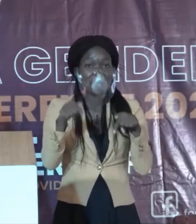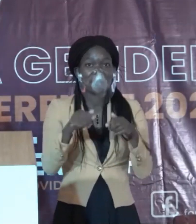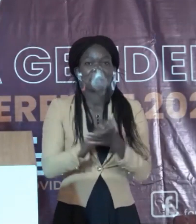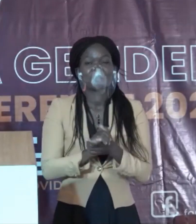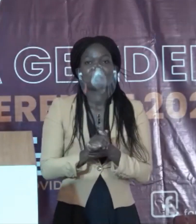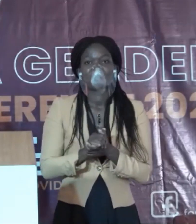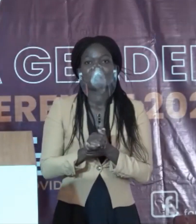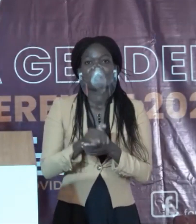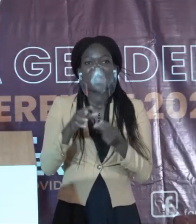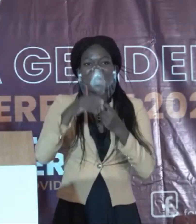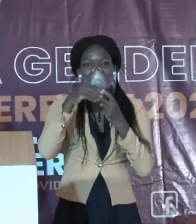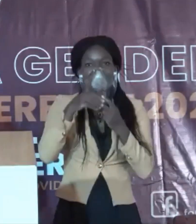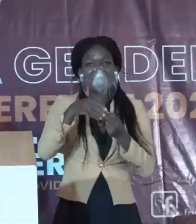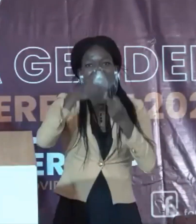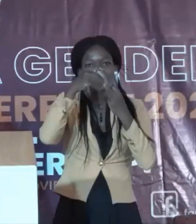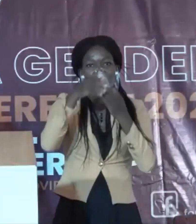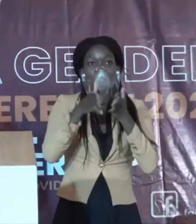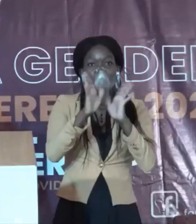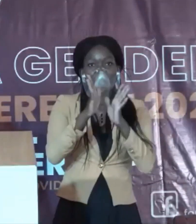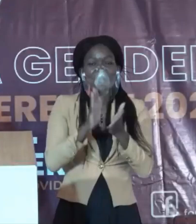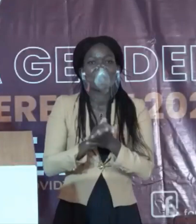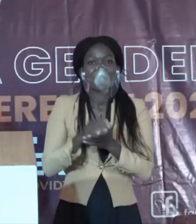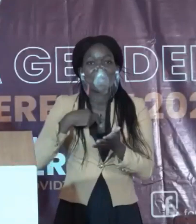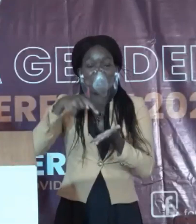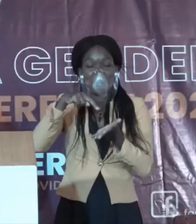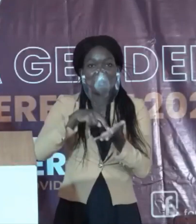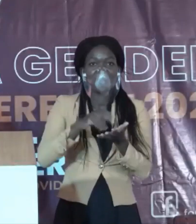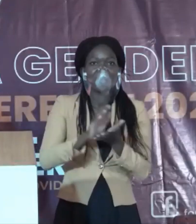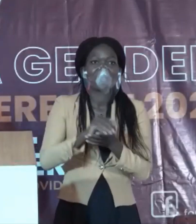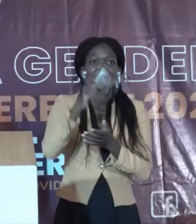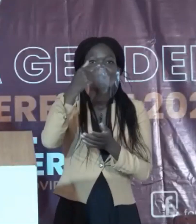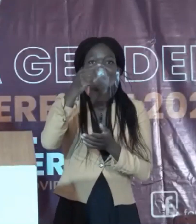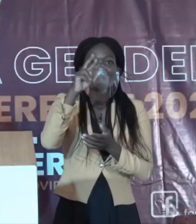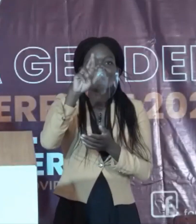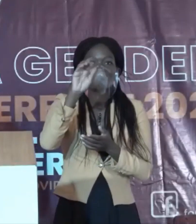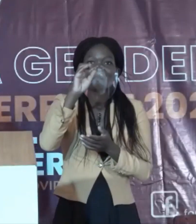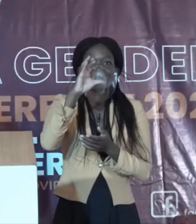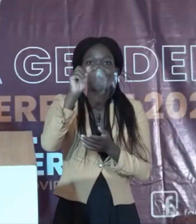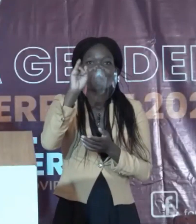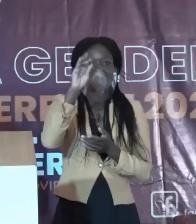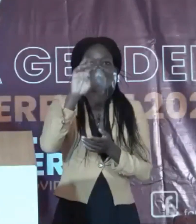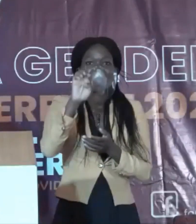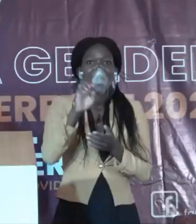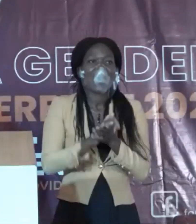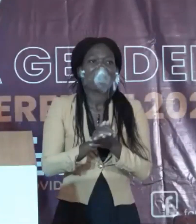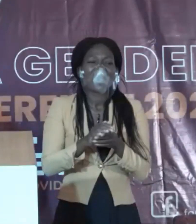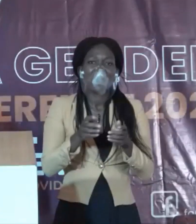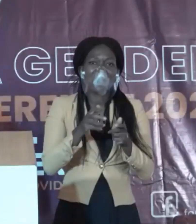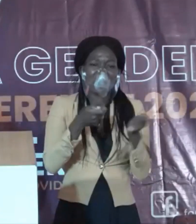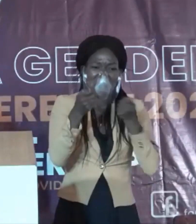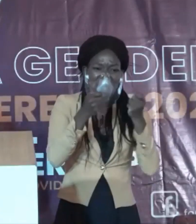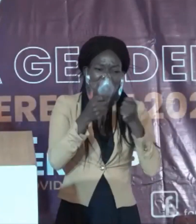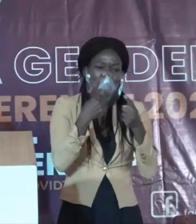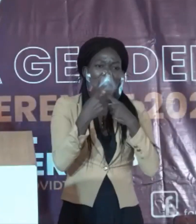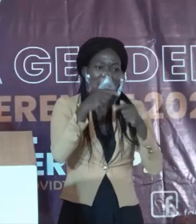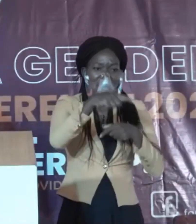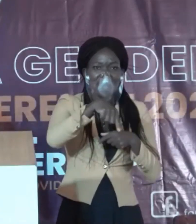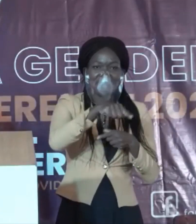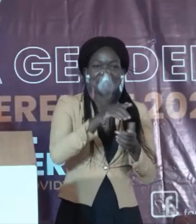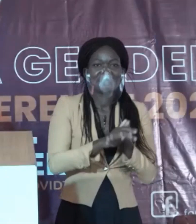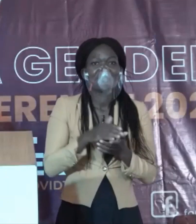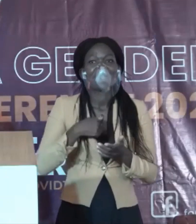a special way, on behalf of Trocaire, the host of this session, I would like to thank